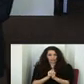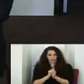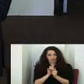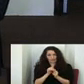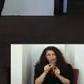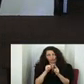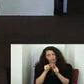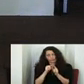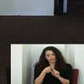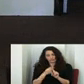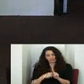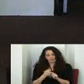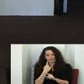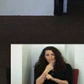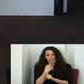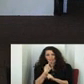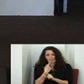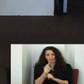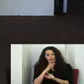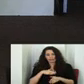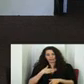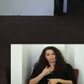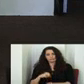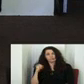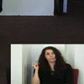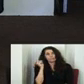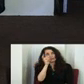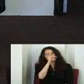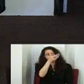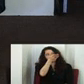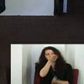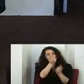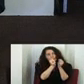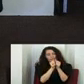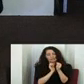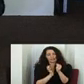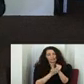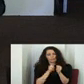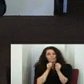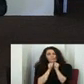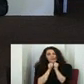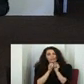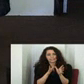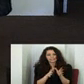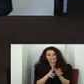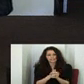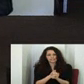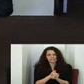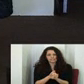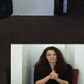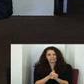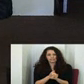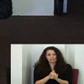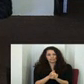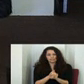have come from my mouth, not allow them to return to you without blessing us, shaping us, challenging us,